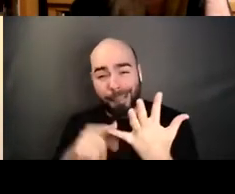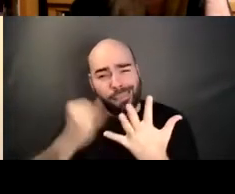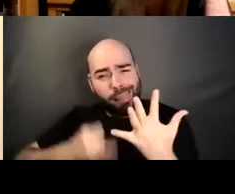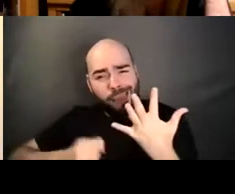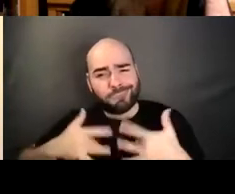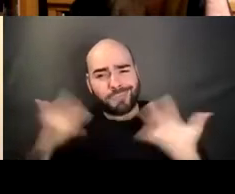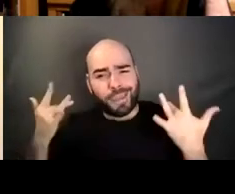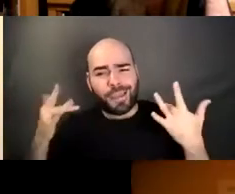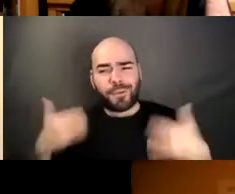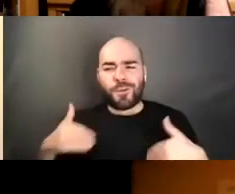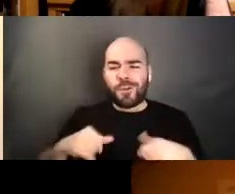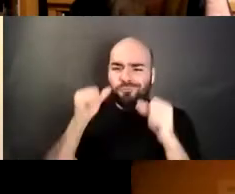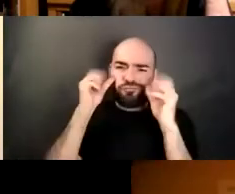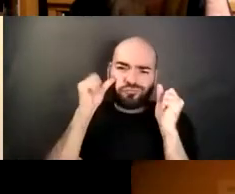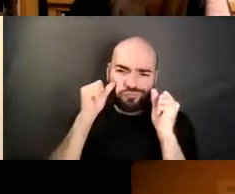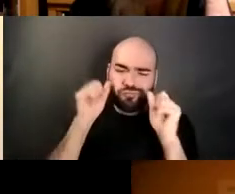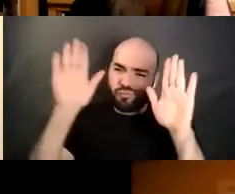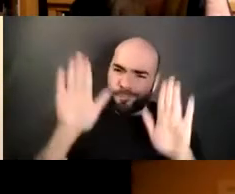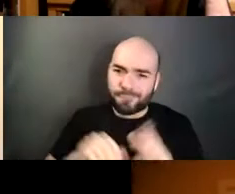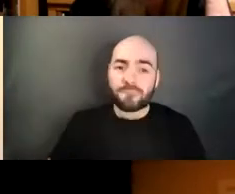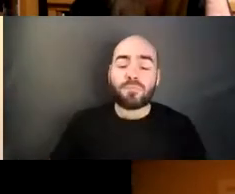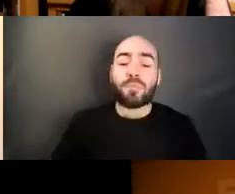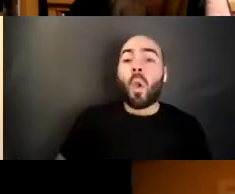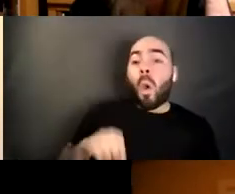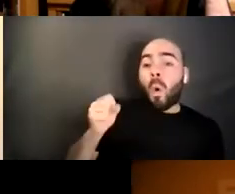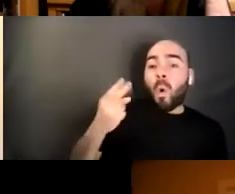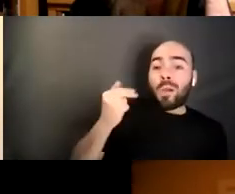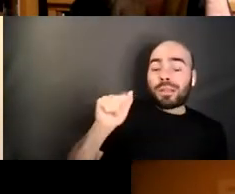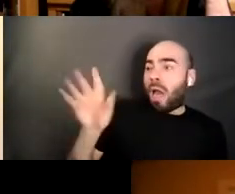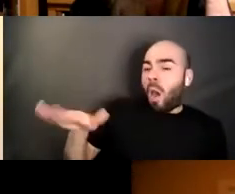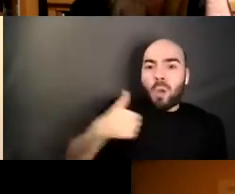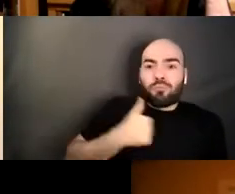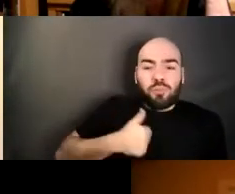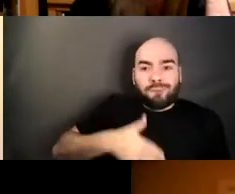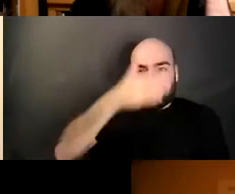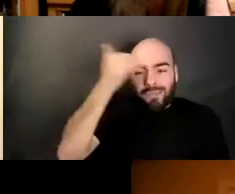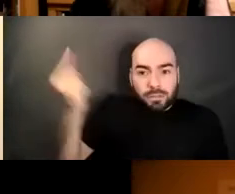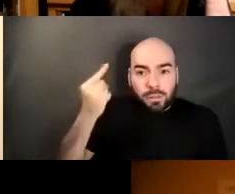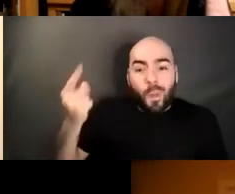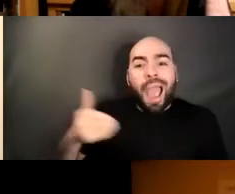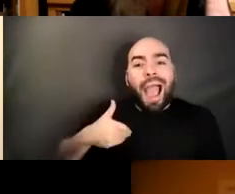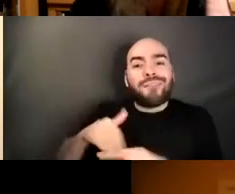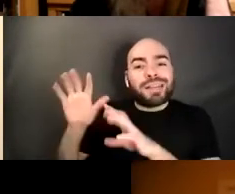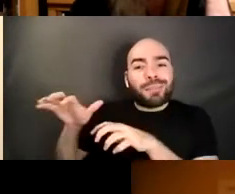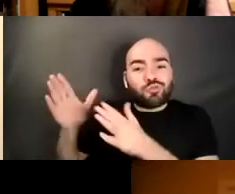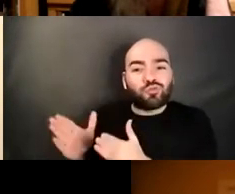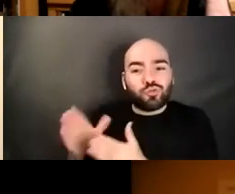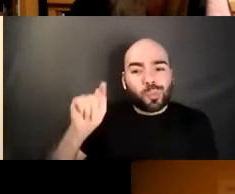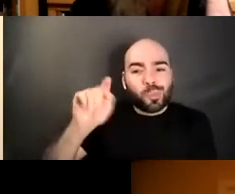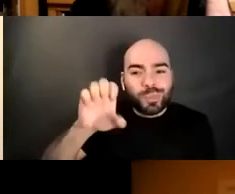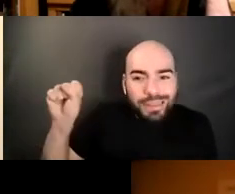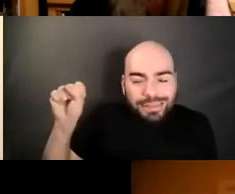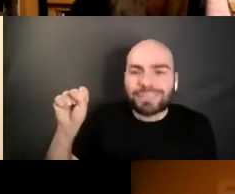been wonderful. And oh, awesome. I left someone out too. Thank you. We have a captioner, Tess, who's